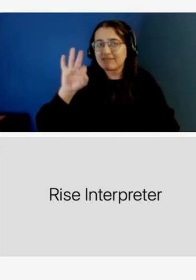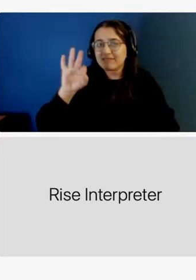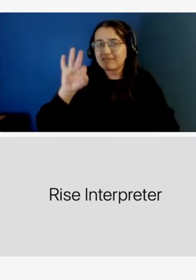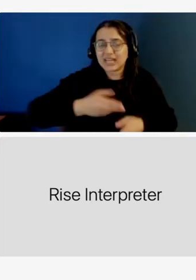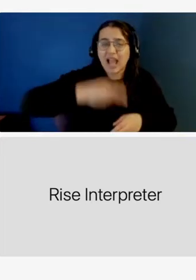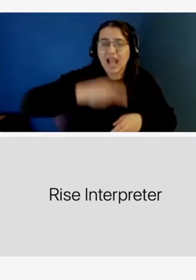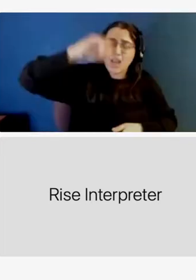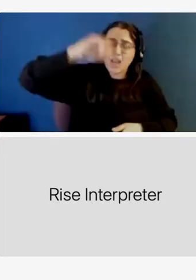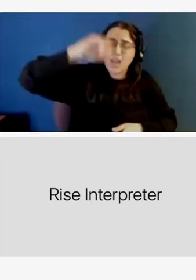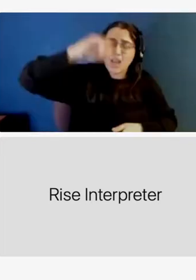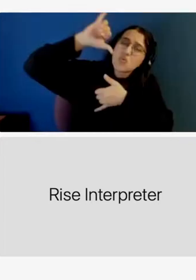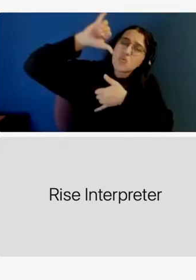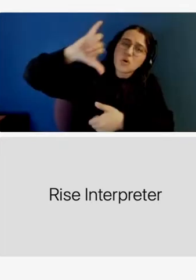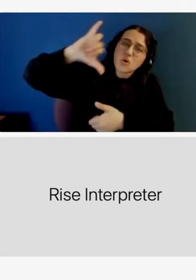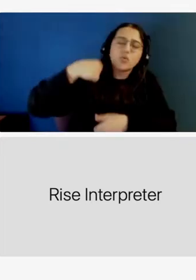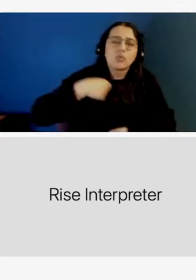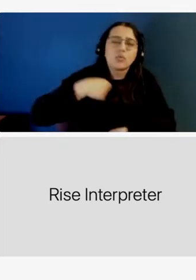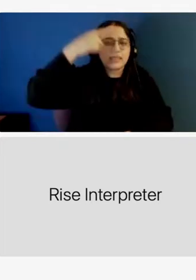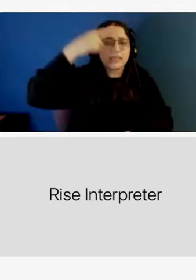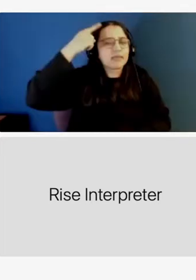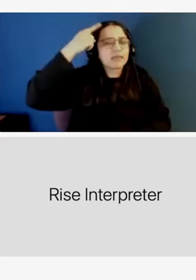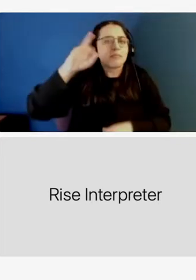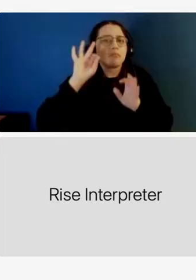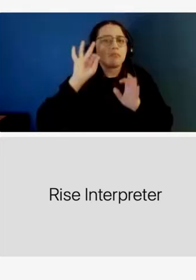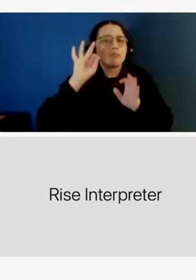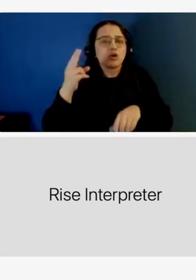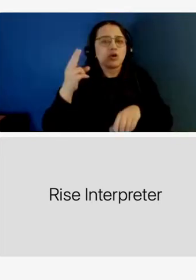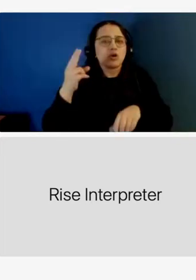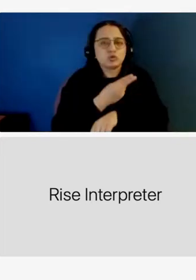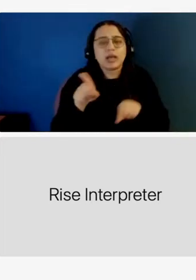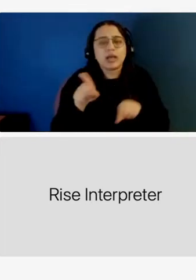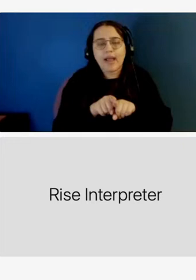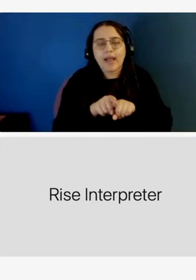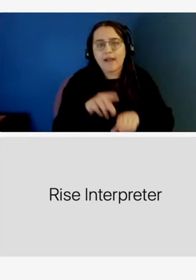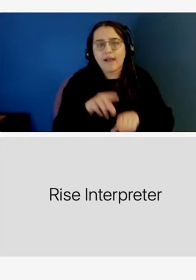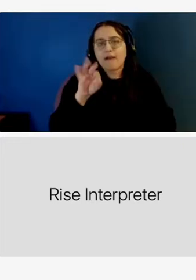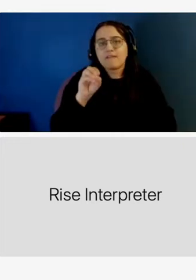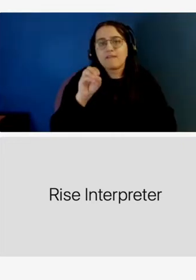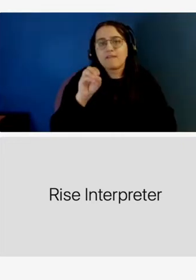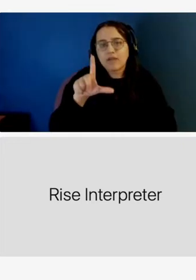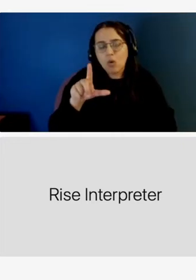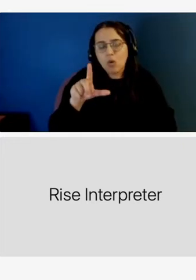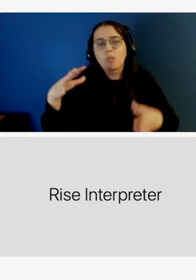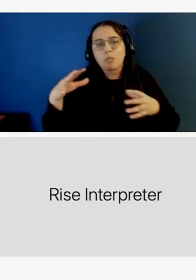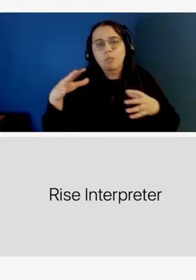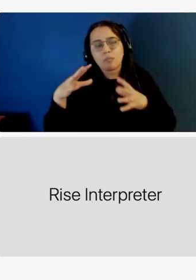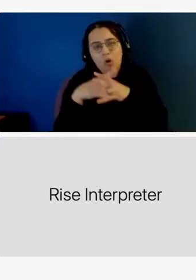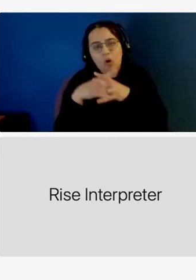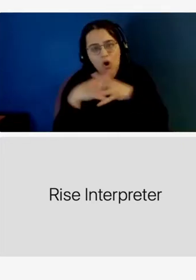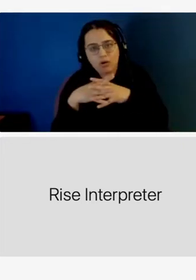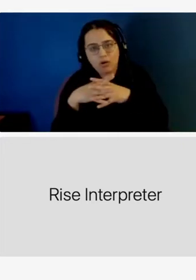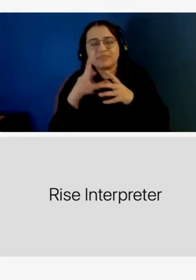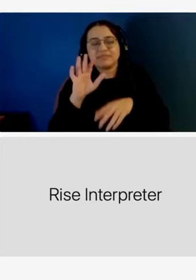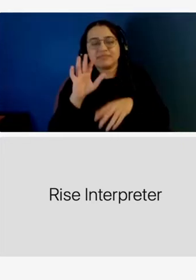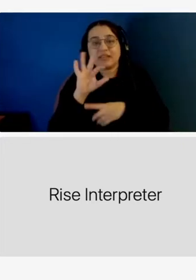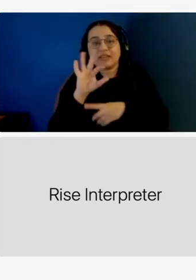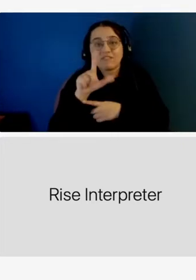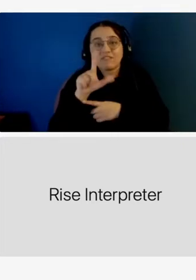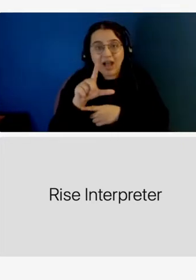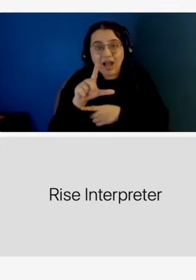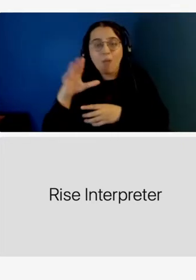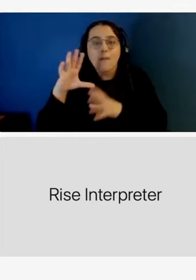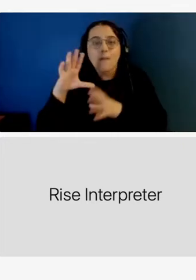to serve as a foul ball netting for the baseball field as well. So that's also something we're looking at.